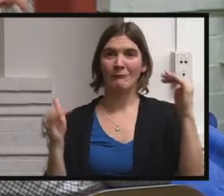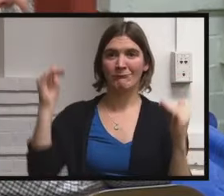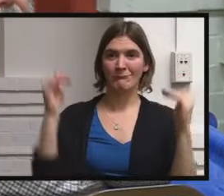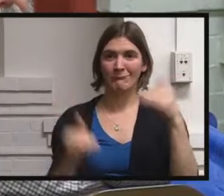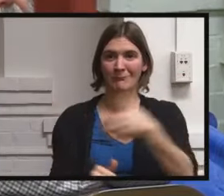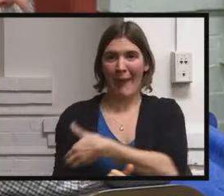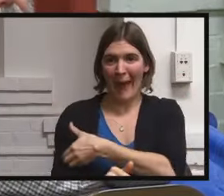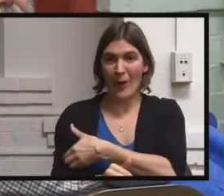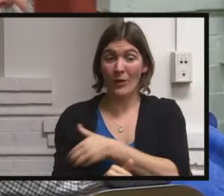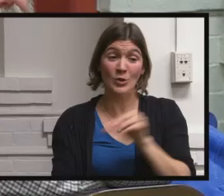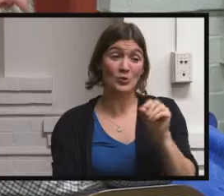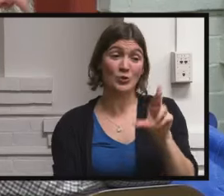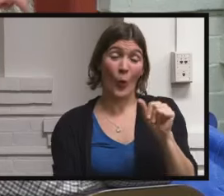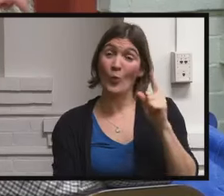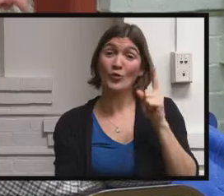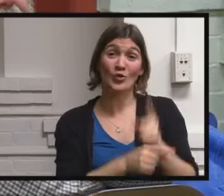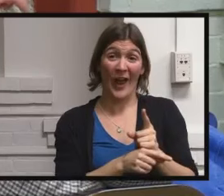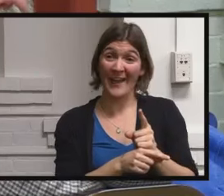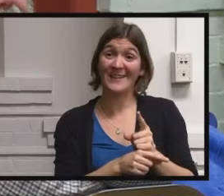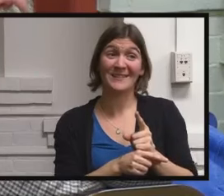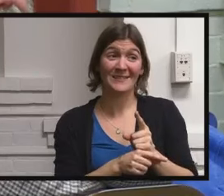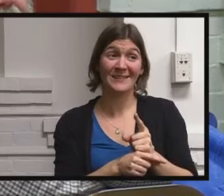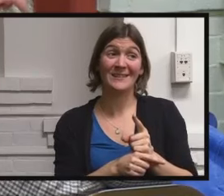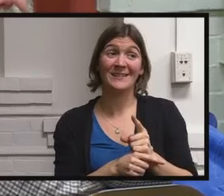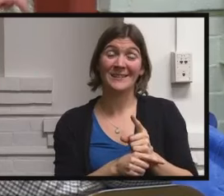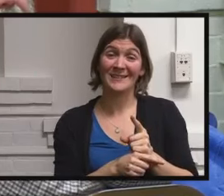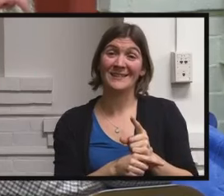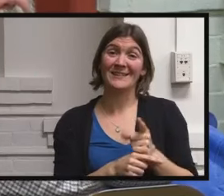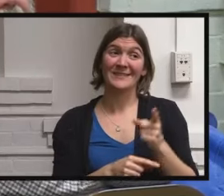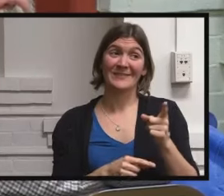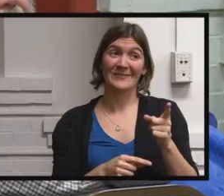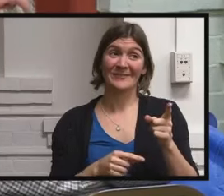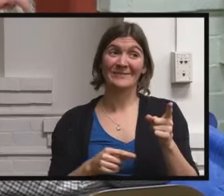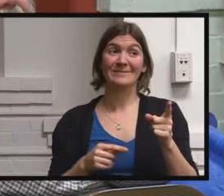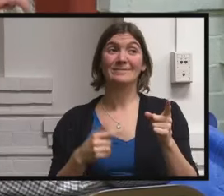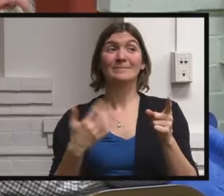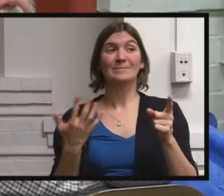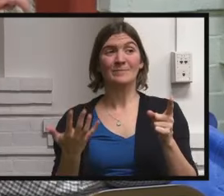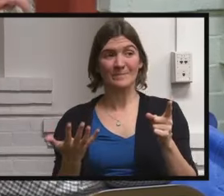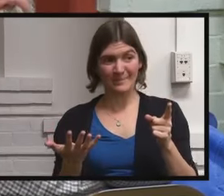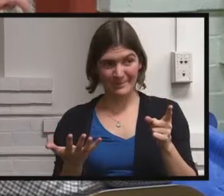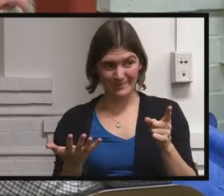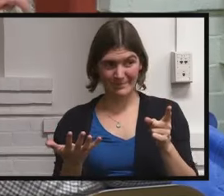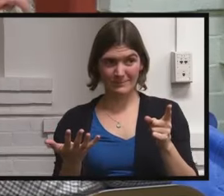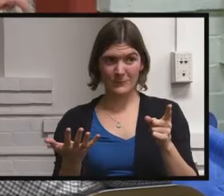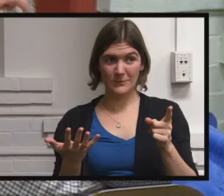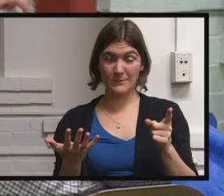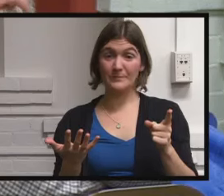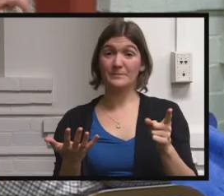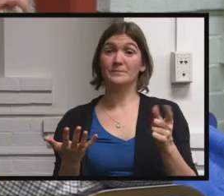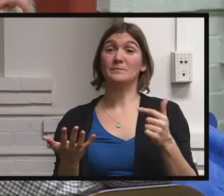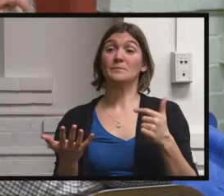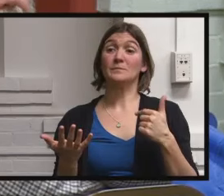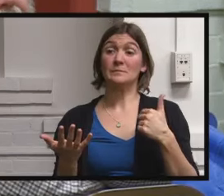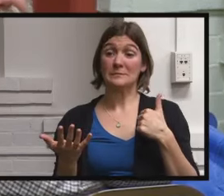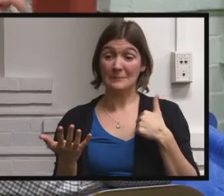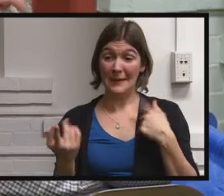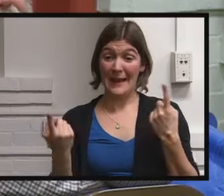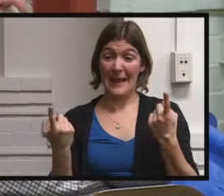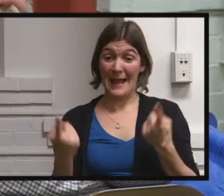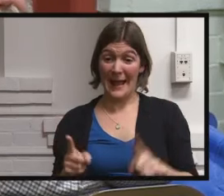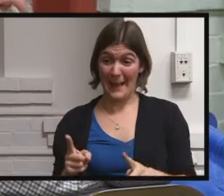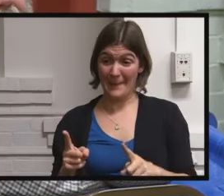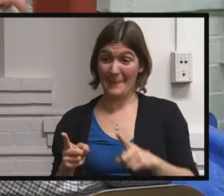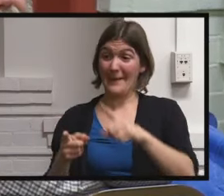and Dora's right, they're you know, in the incipient development of the town, of the